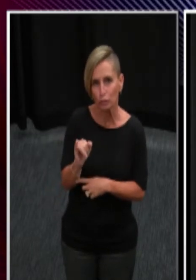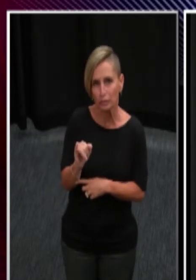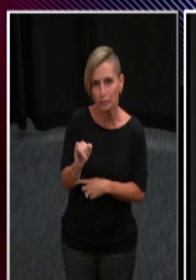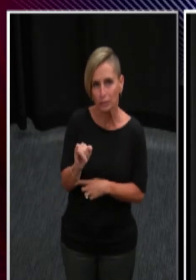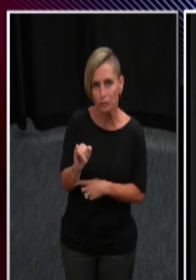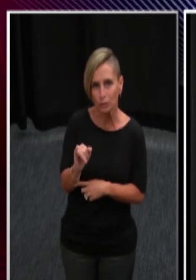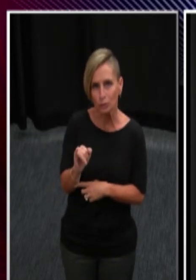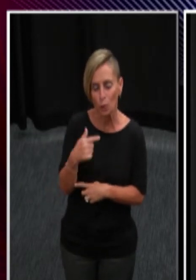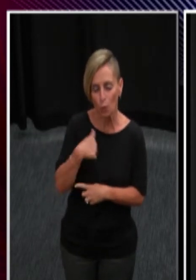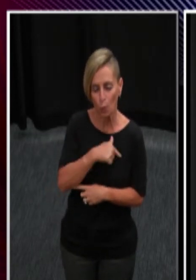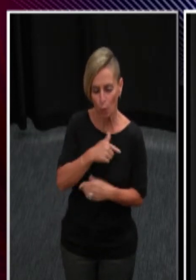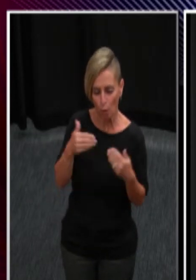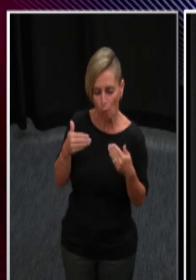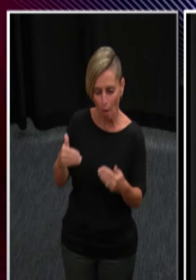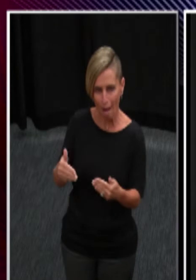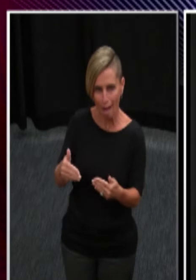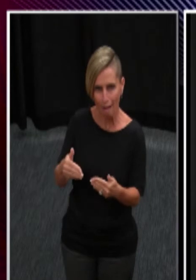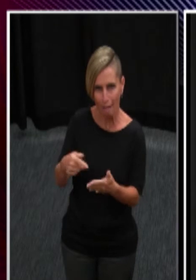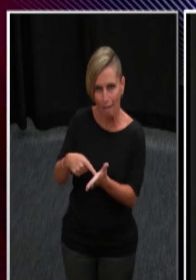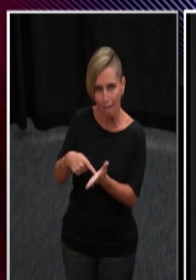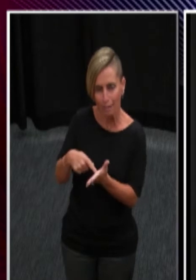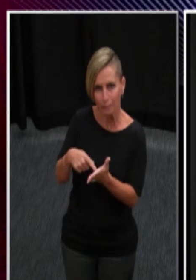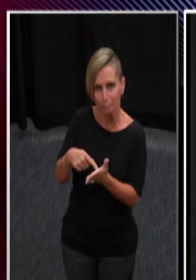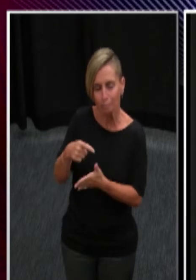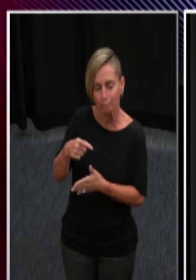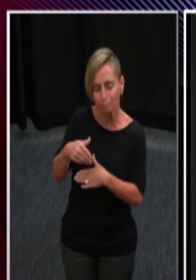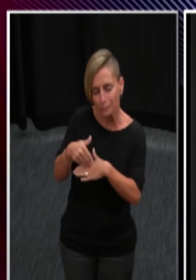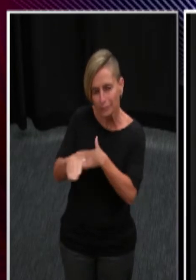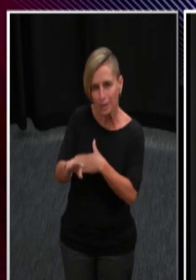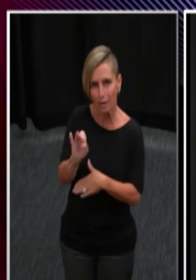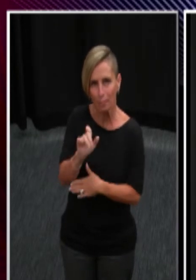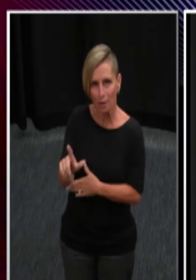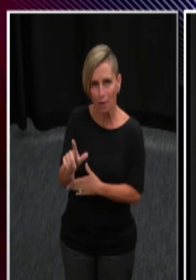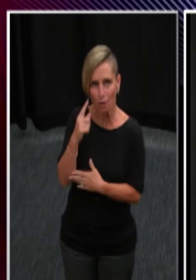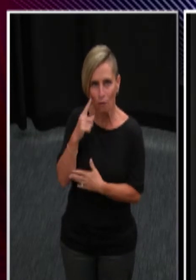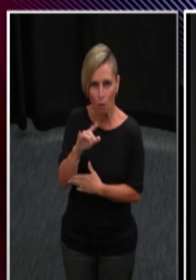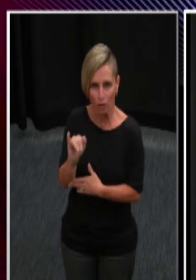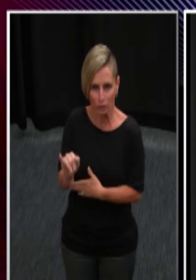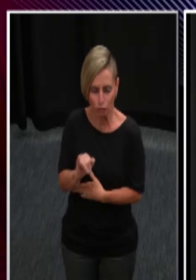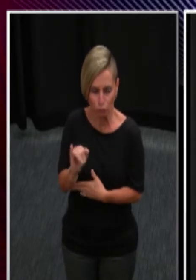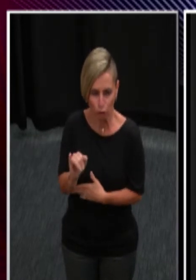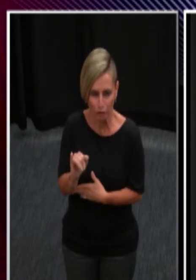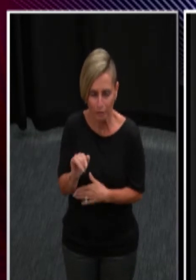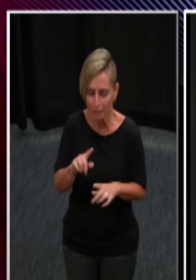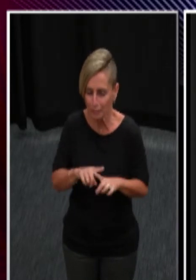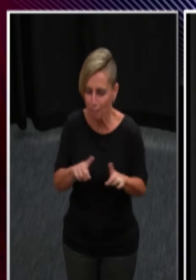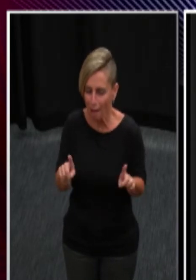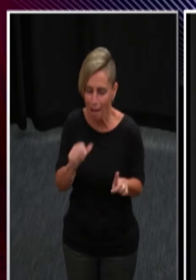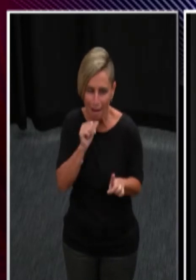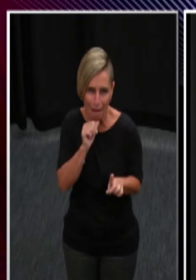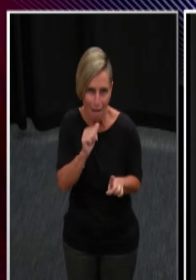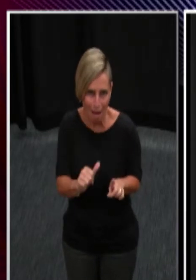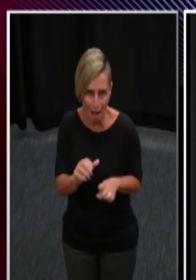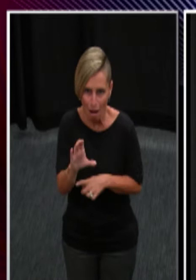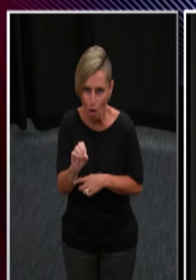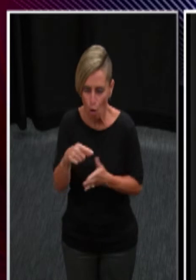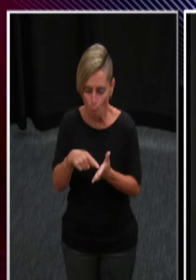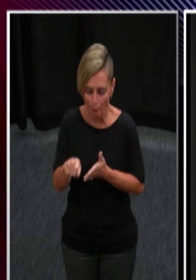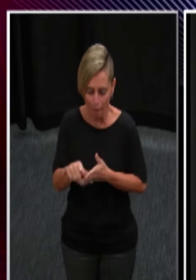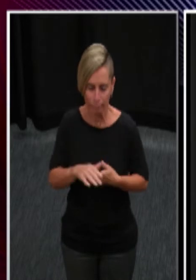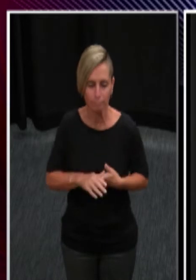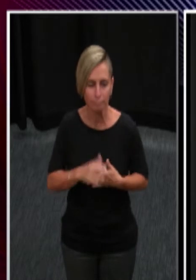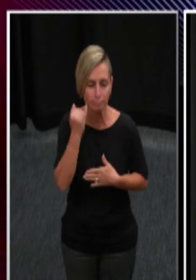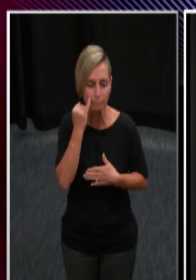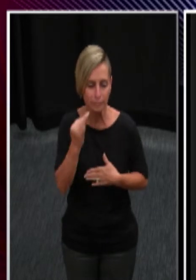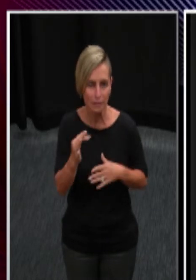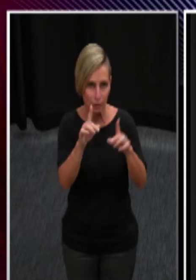not charge a copay. For those that test positive or have underlying health